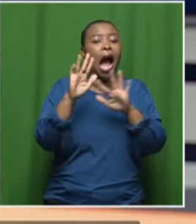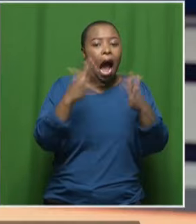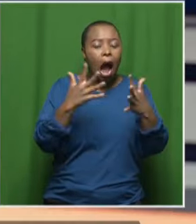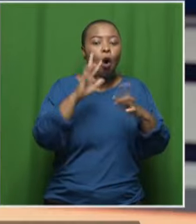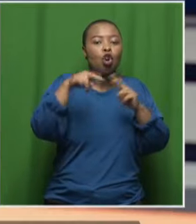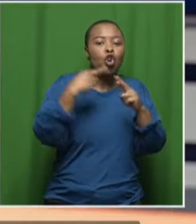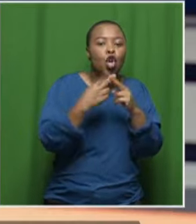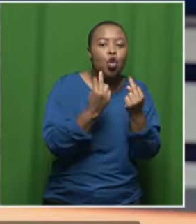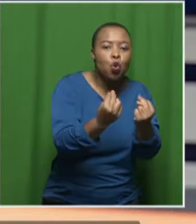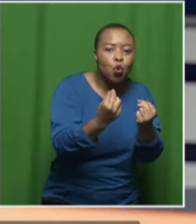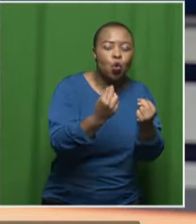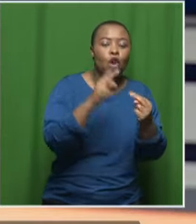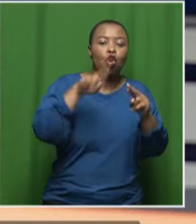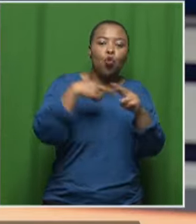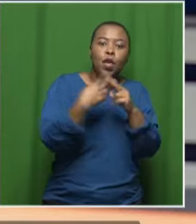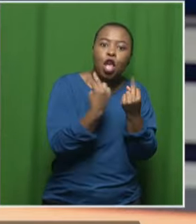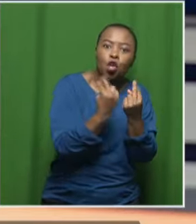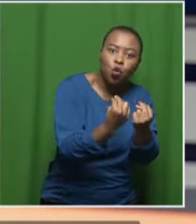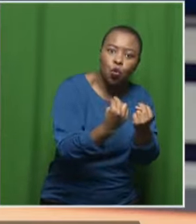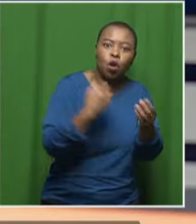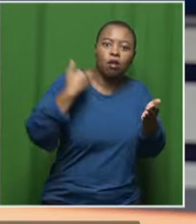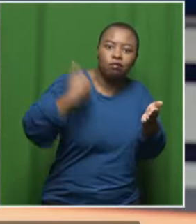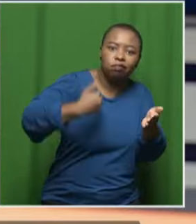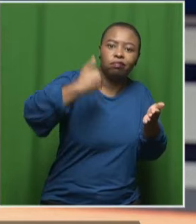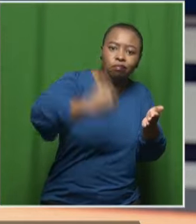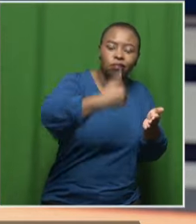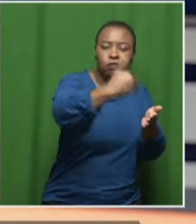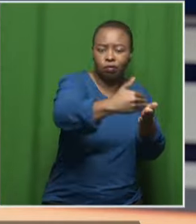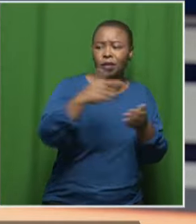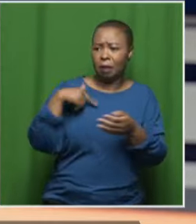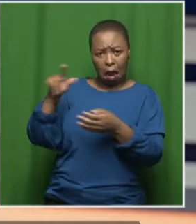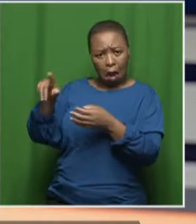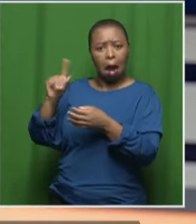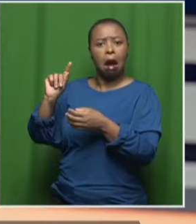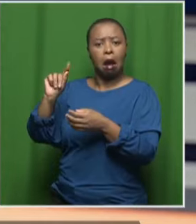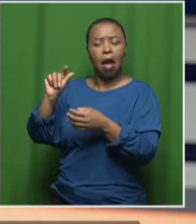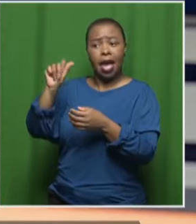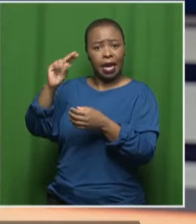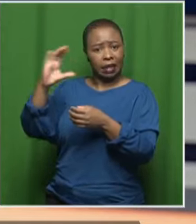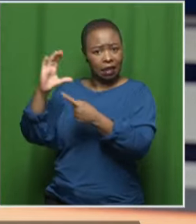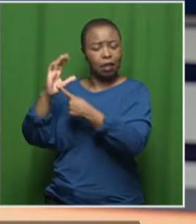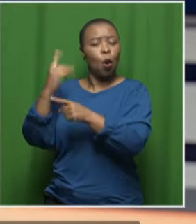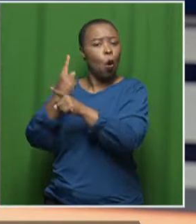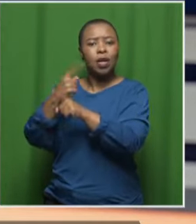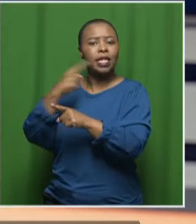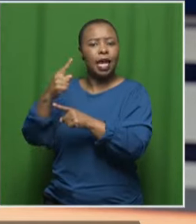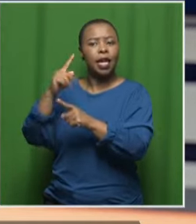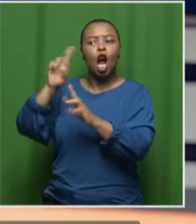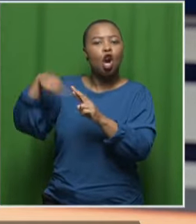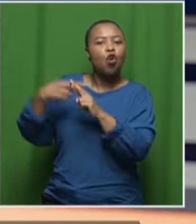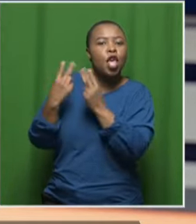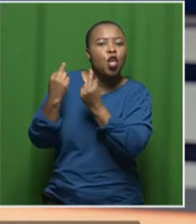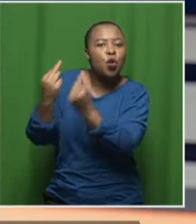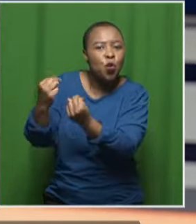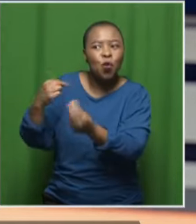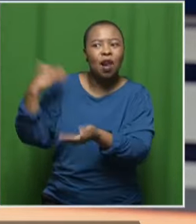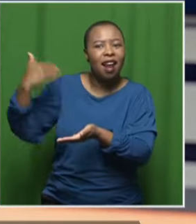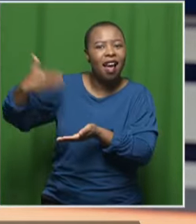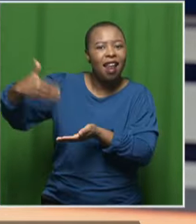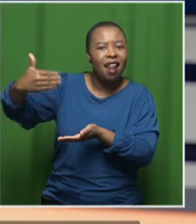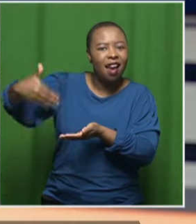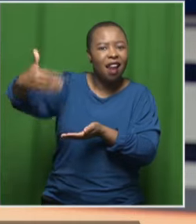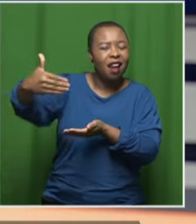I'm quite intrigued you actually mentioning the issue of renewal, because that has been the song that the ANC has been singing for the past decade or so.